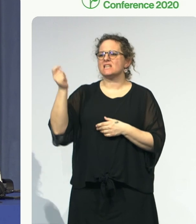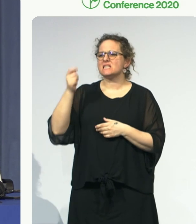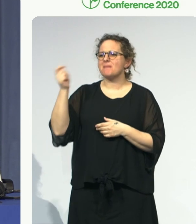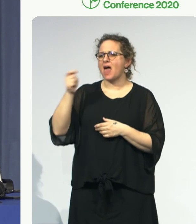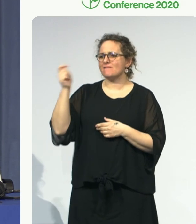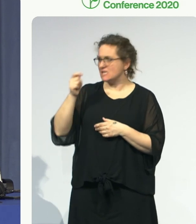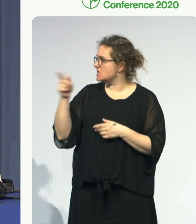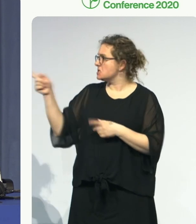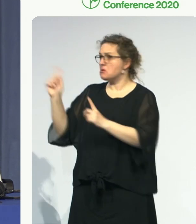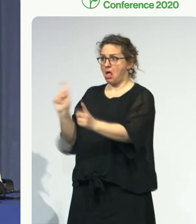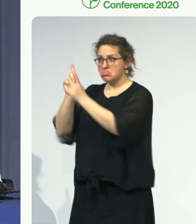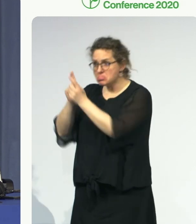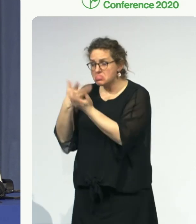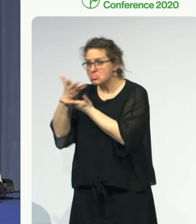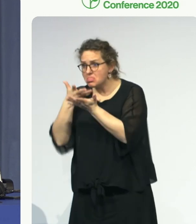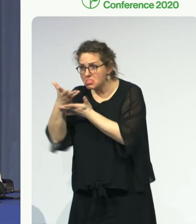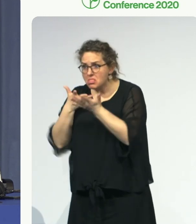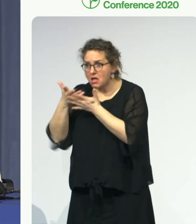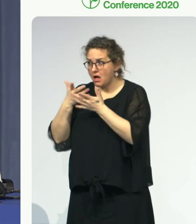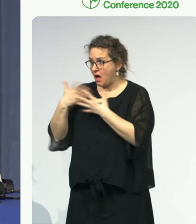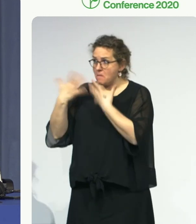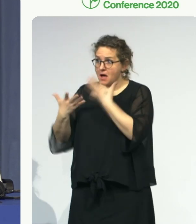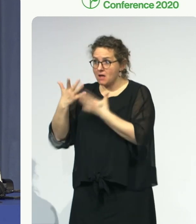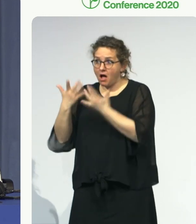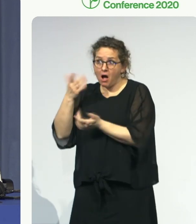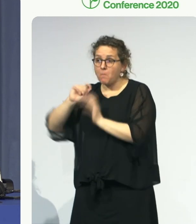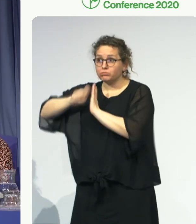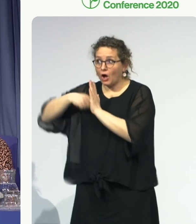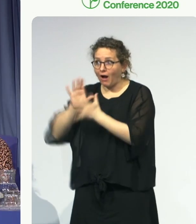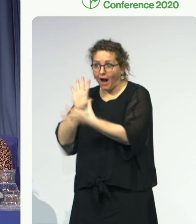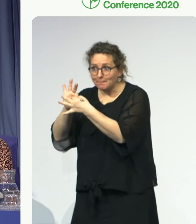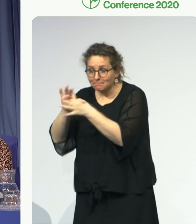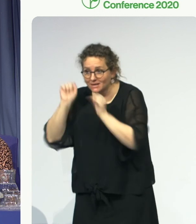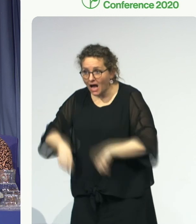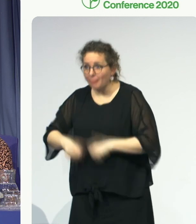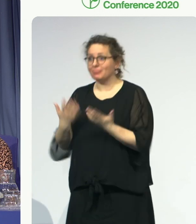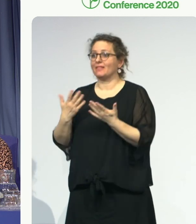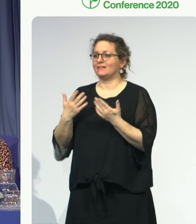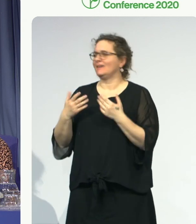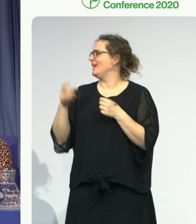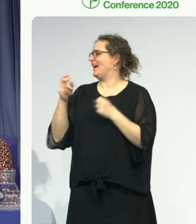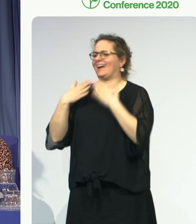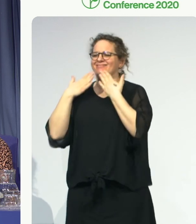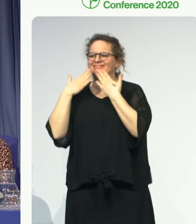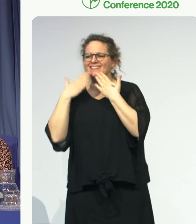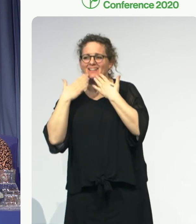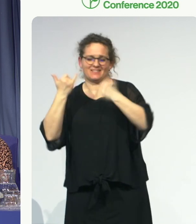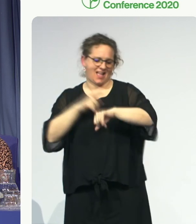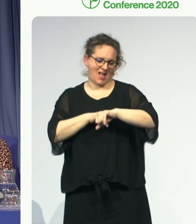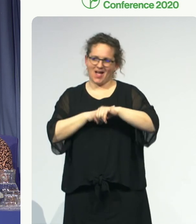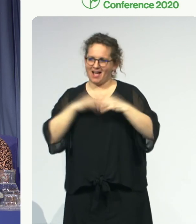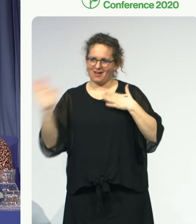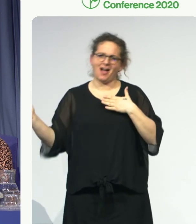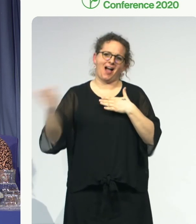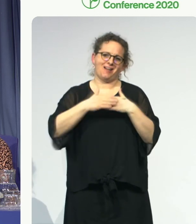continue. Yeah, exactly. Sorry. Thank you very much. I know time is limited. Very briefly, I